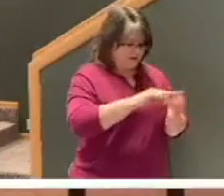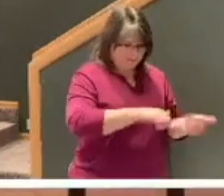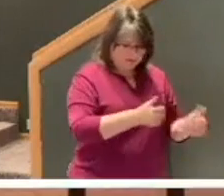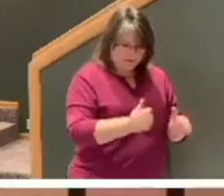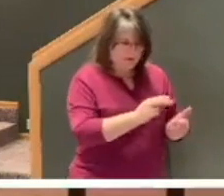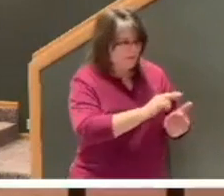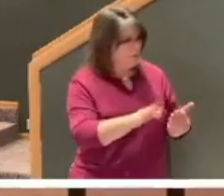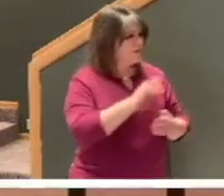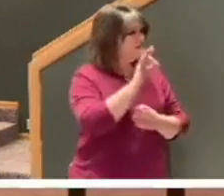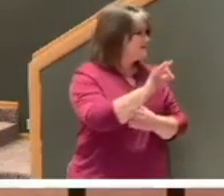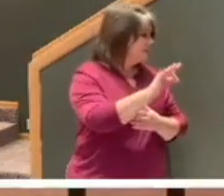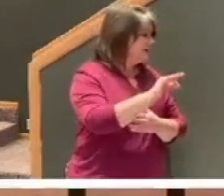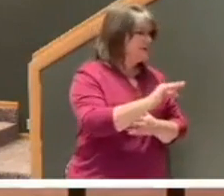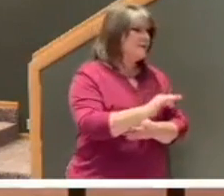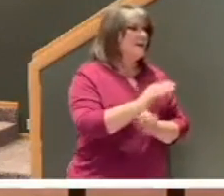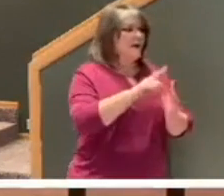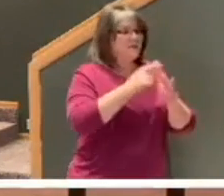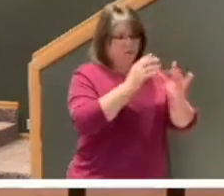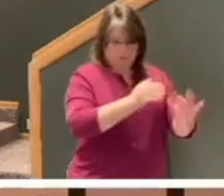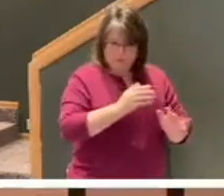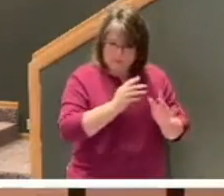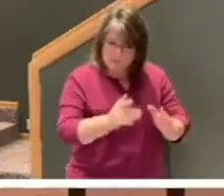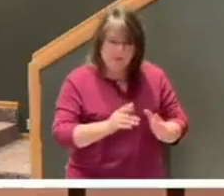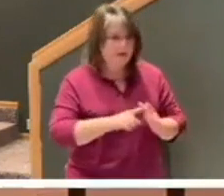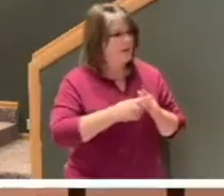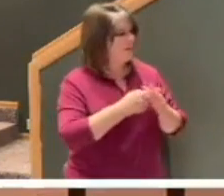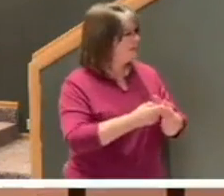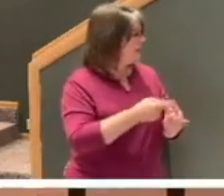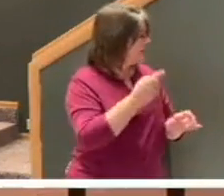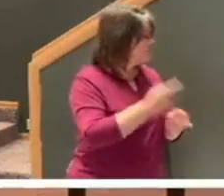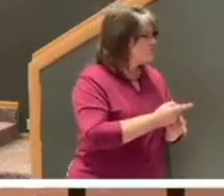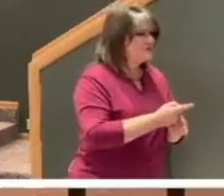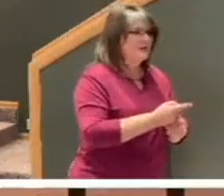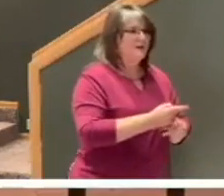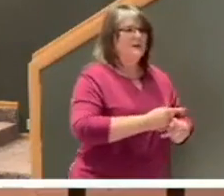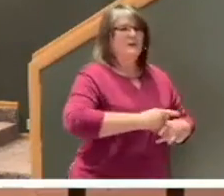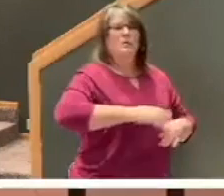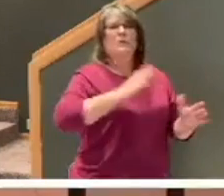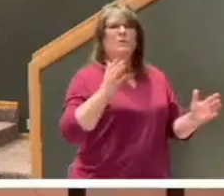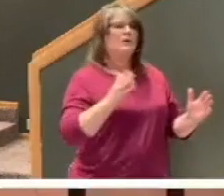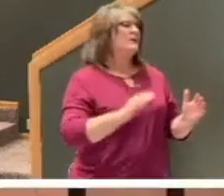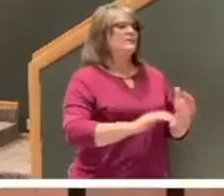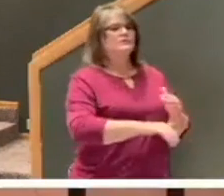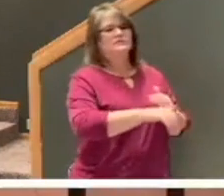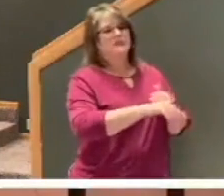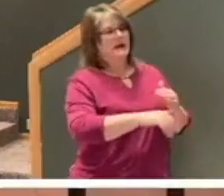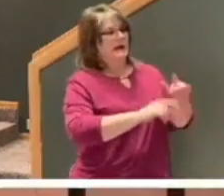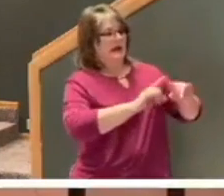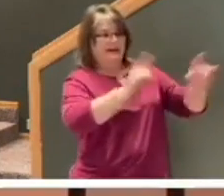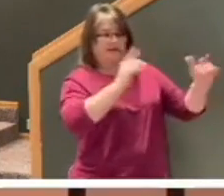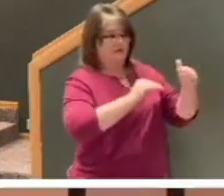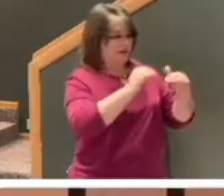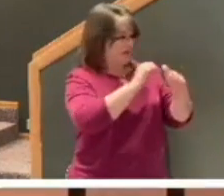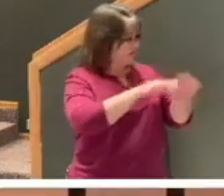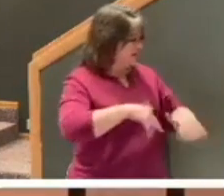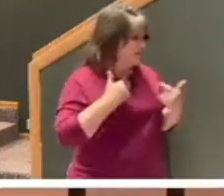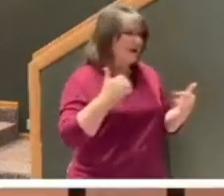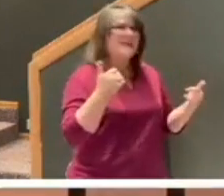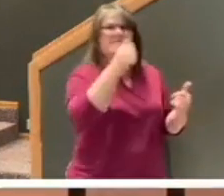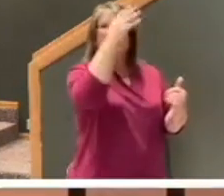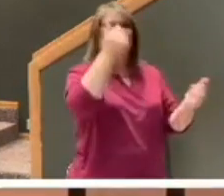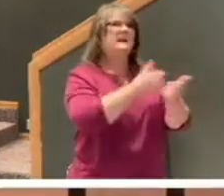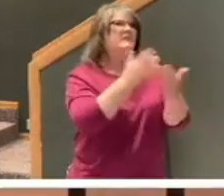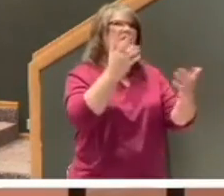Holy Spirit. I began to speak in other tongues. I began to just, it was just a whole nother level in my life. God, everything you want,